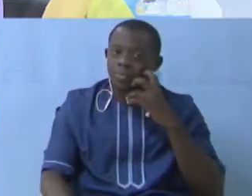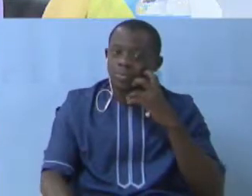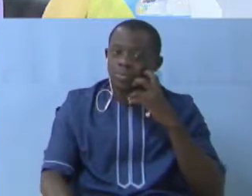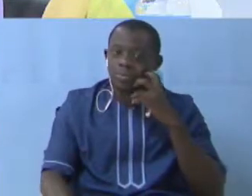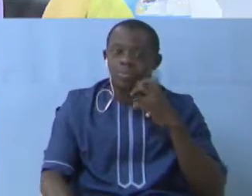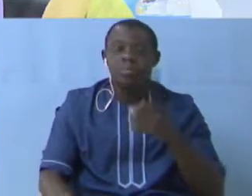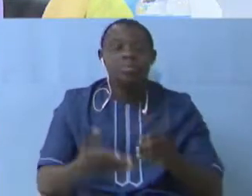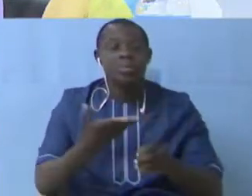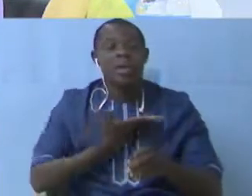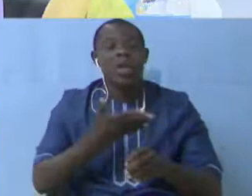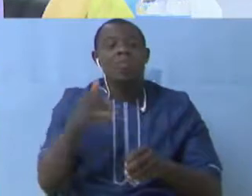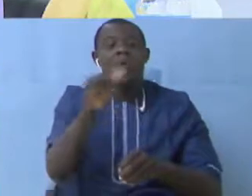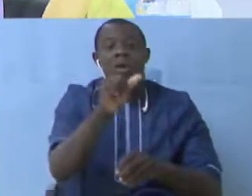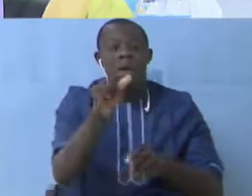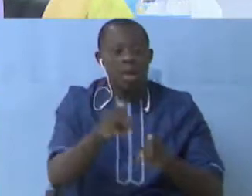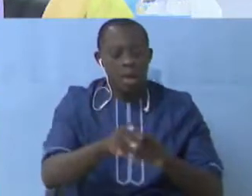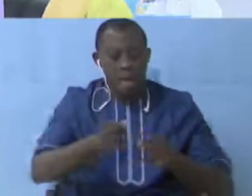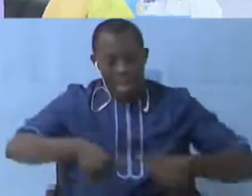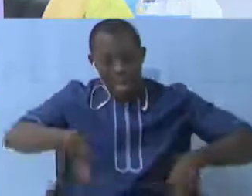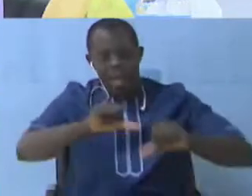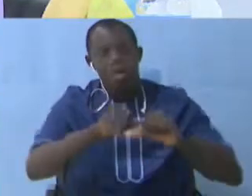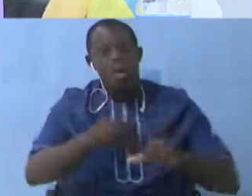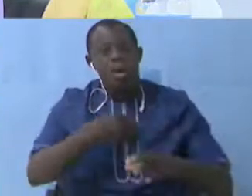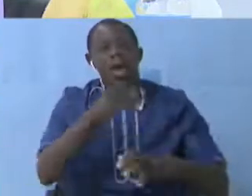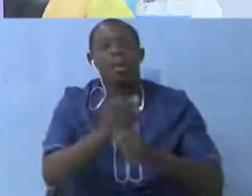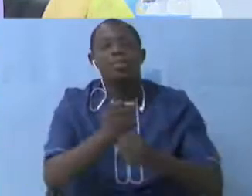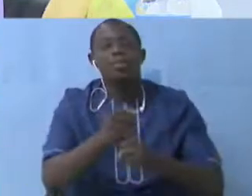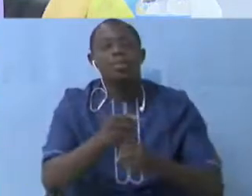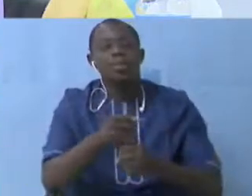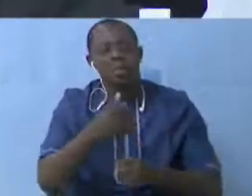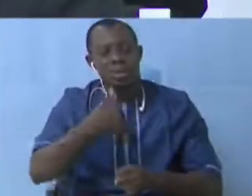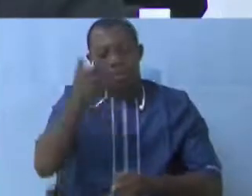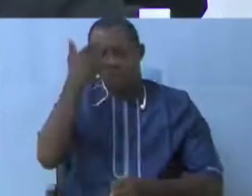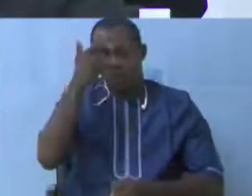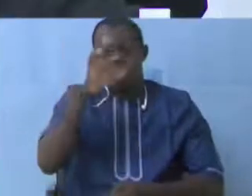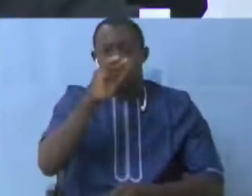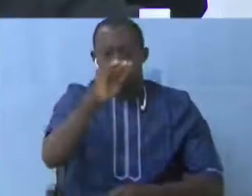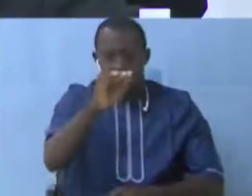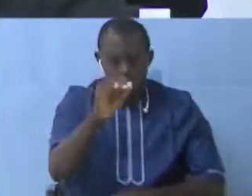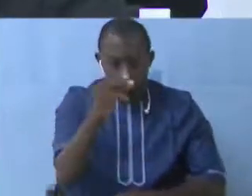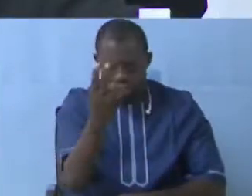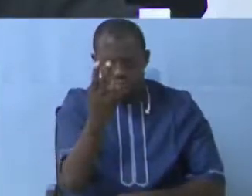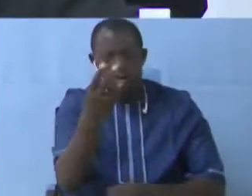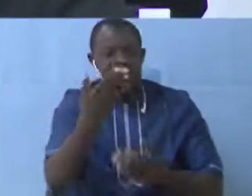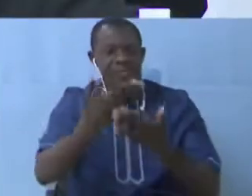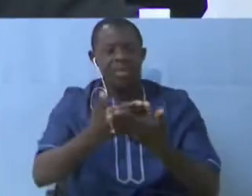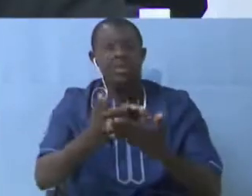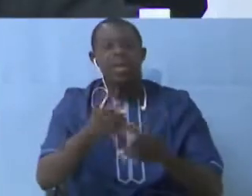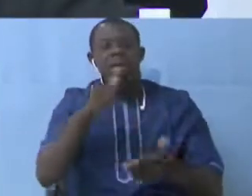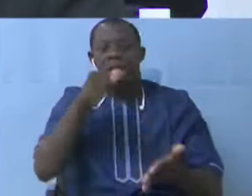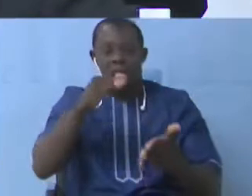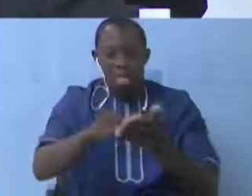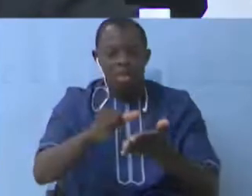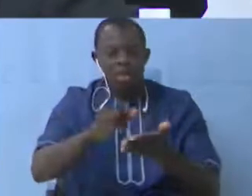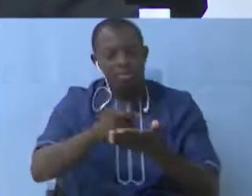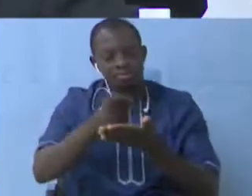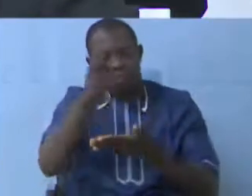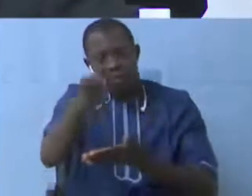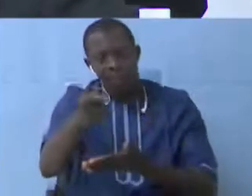was another category of intervention, which was, I think you mentioned two already, letters to authorities. And